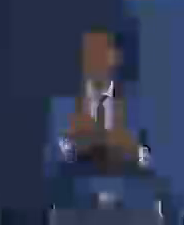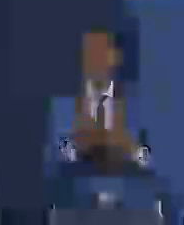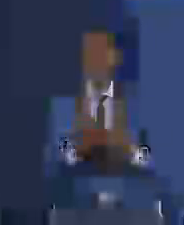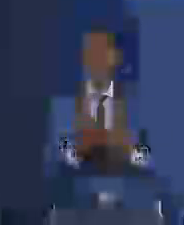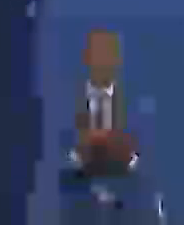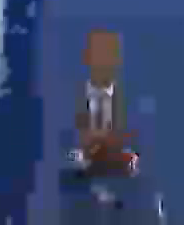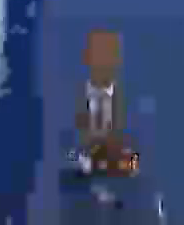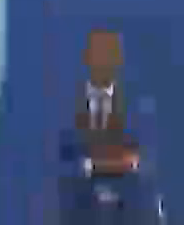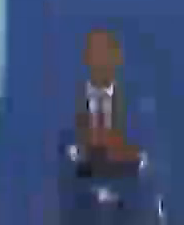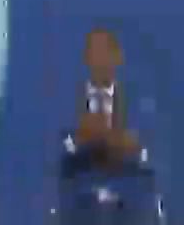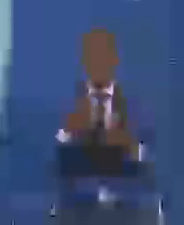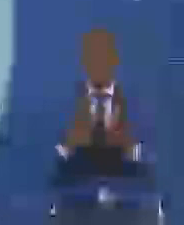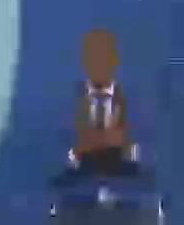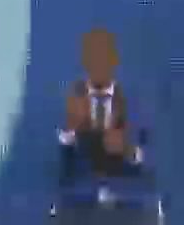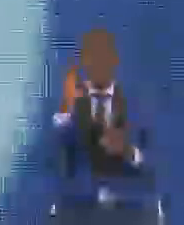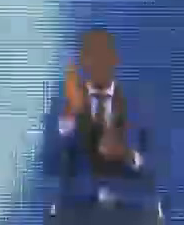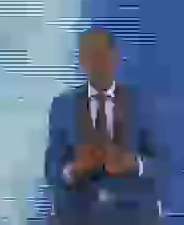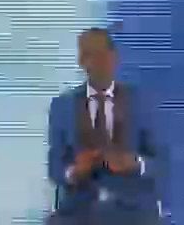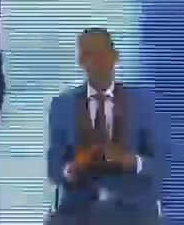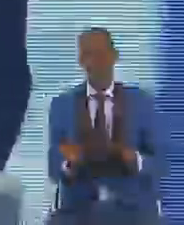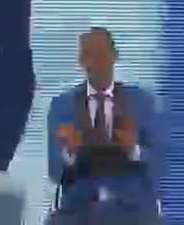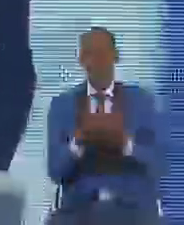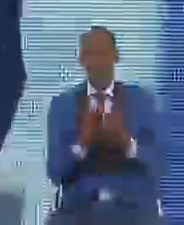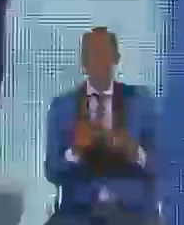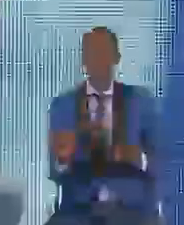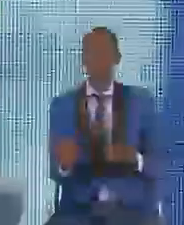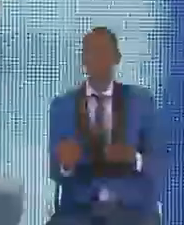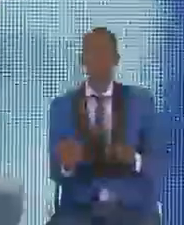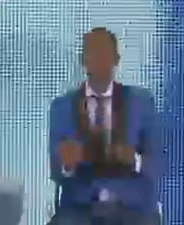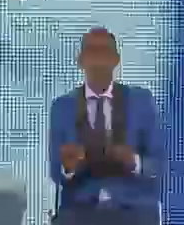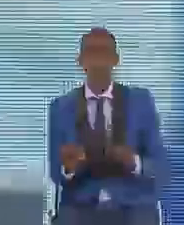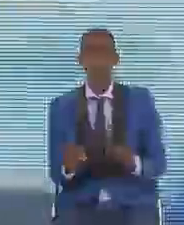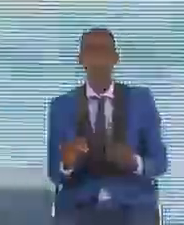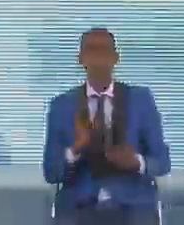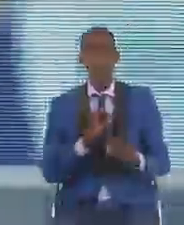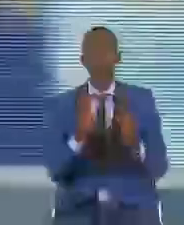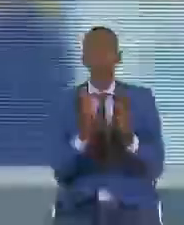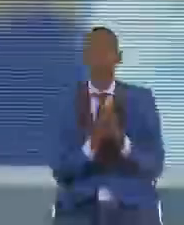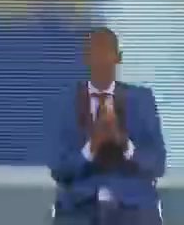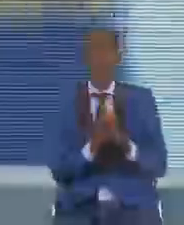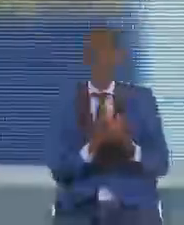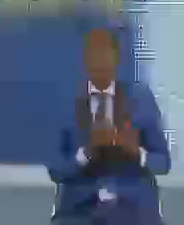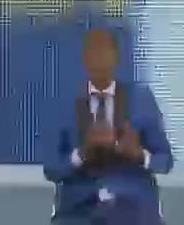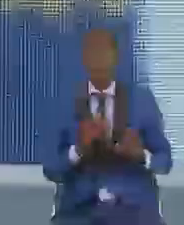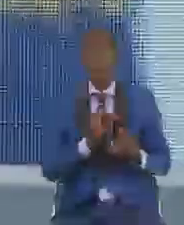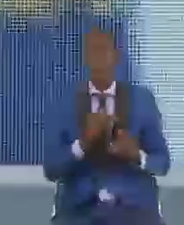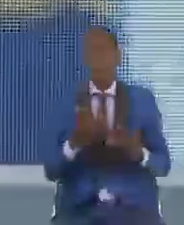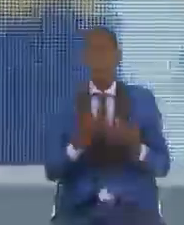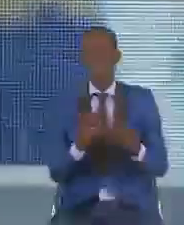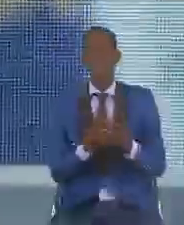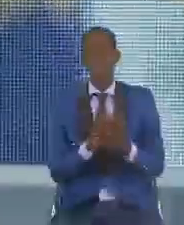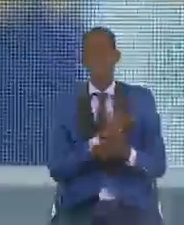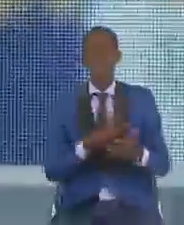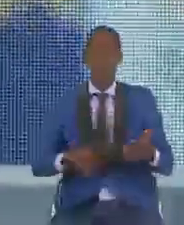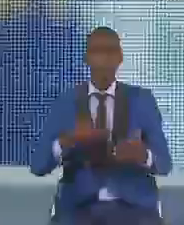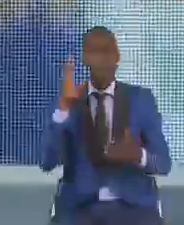minister's conference. And I pray that the Lord will impact your life in a very